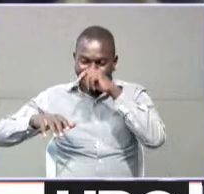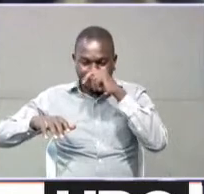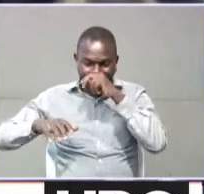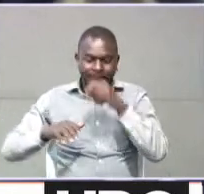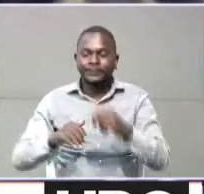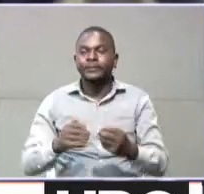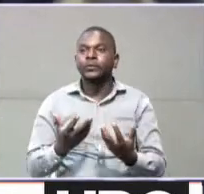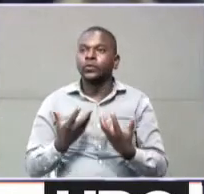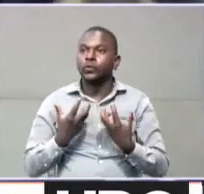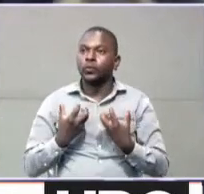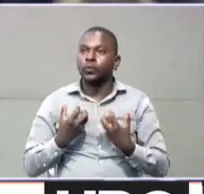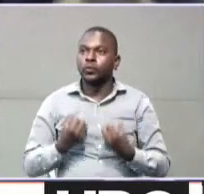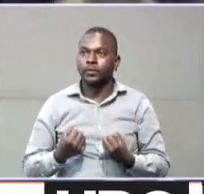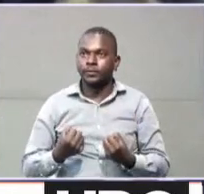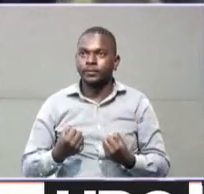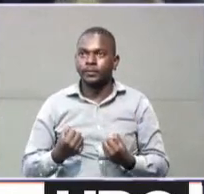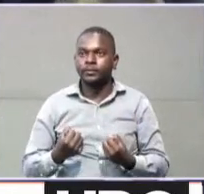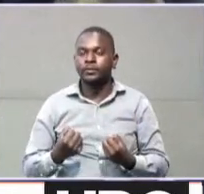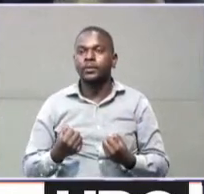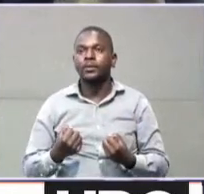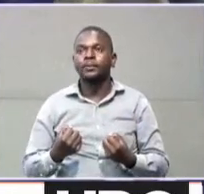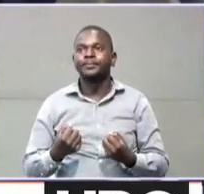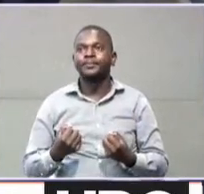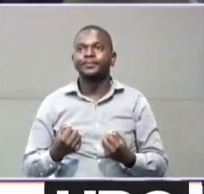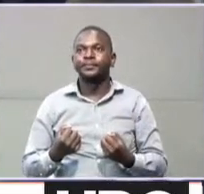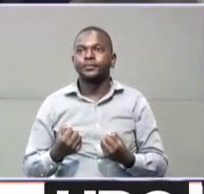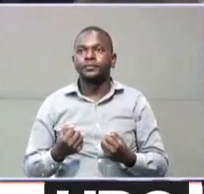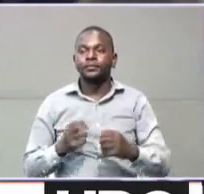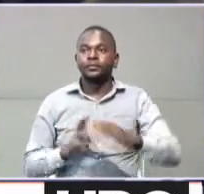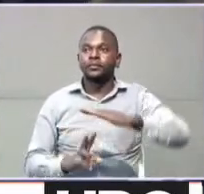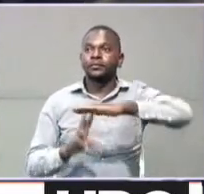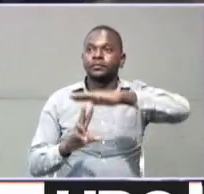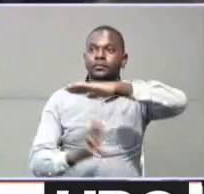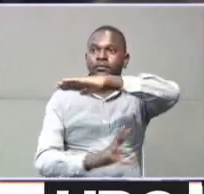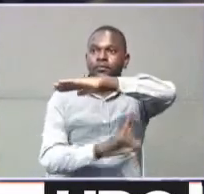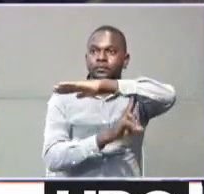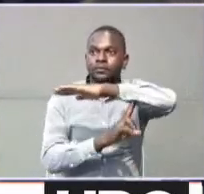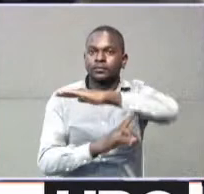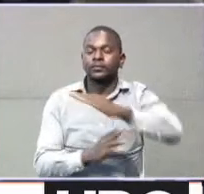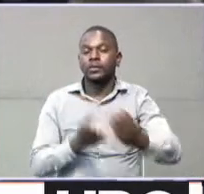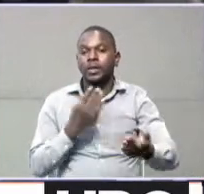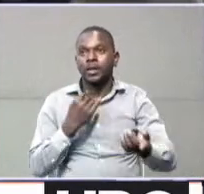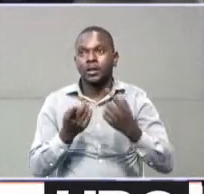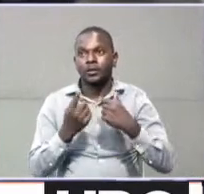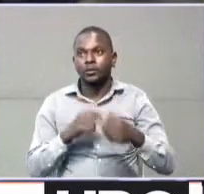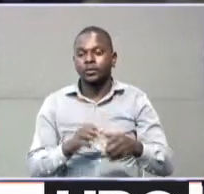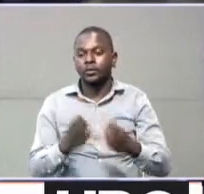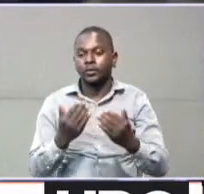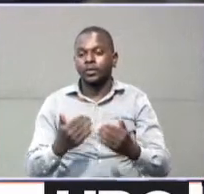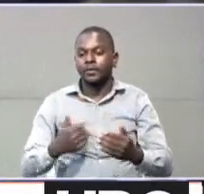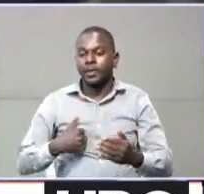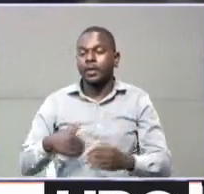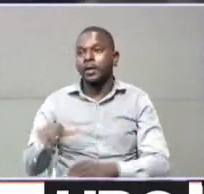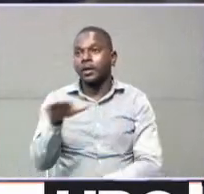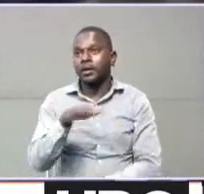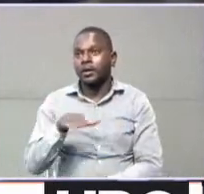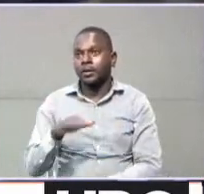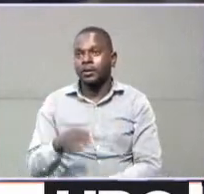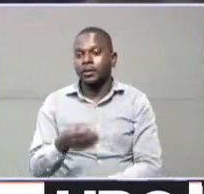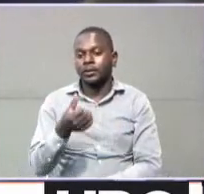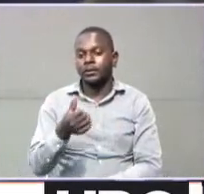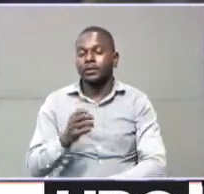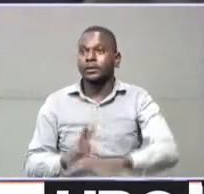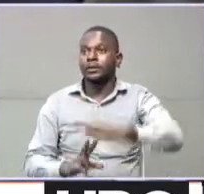they devastated the bridges so as i talked now in my constituency six